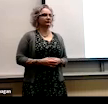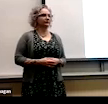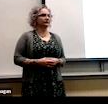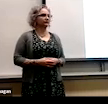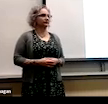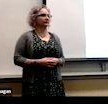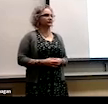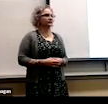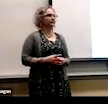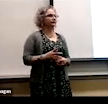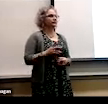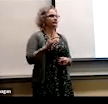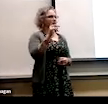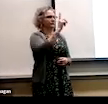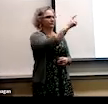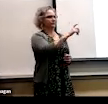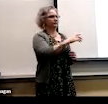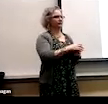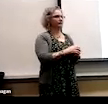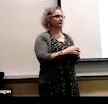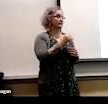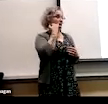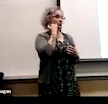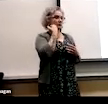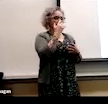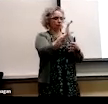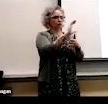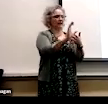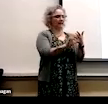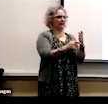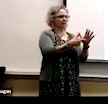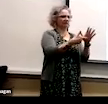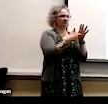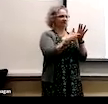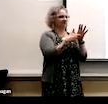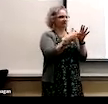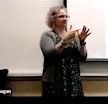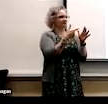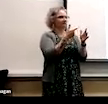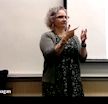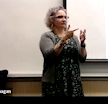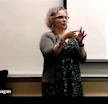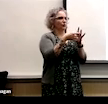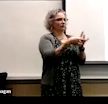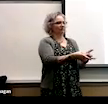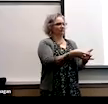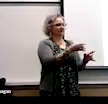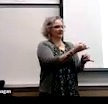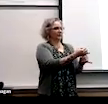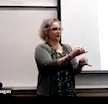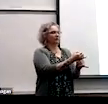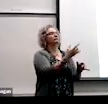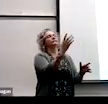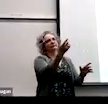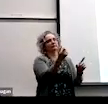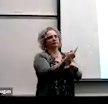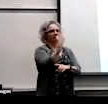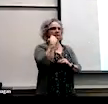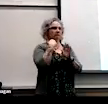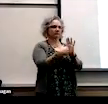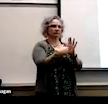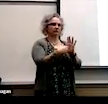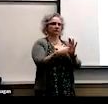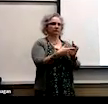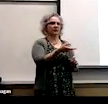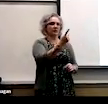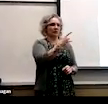institutional sort of policies that aren't flexible around changes? So one example that comes to mind immediately, I have a patient I used to see with, she